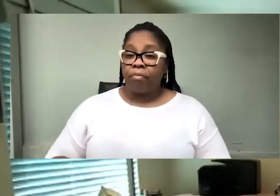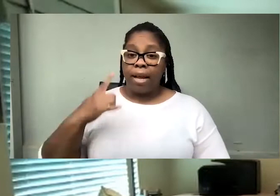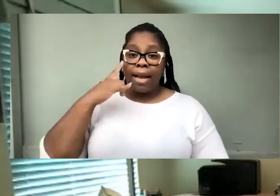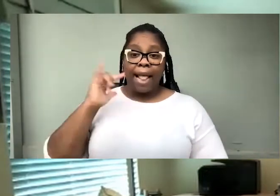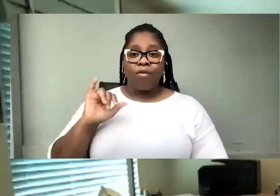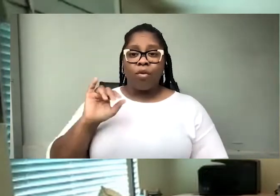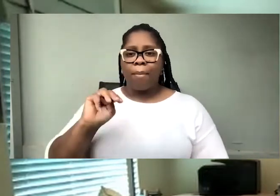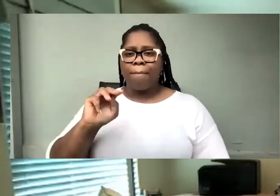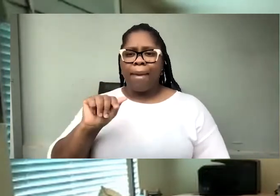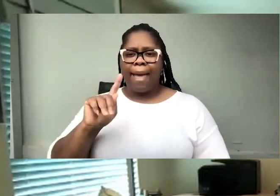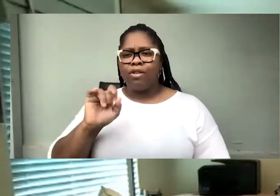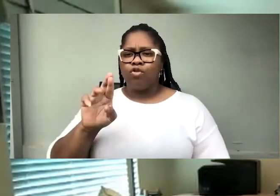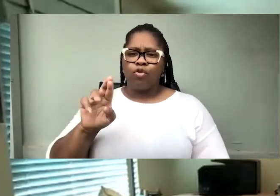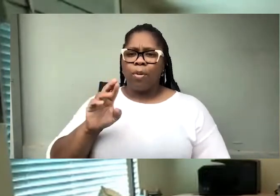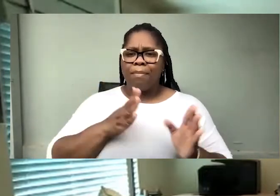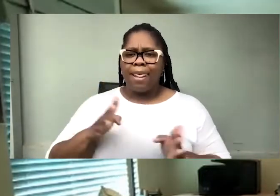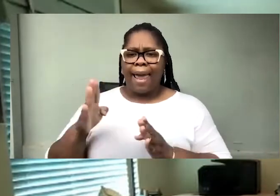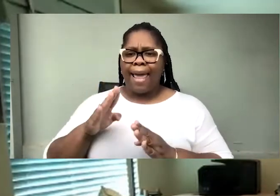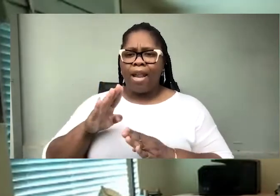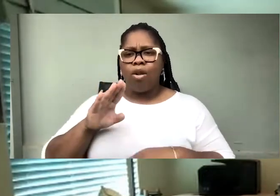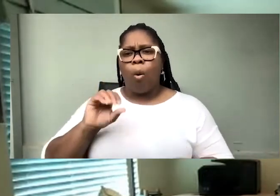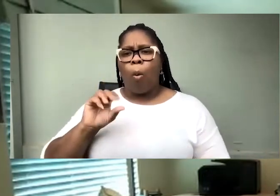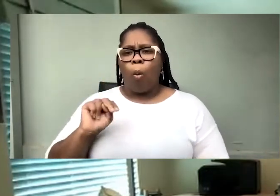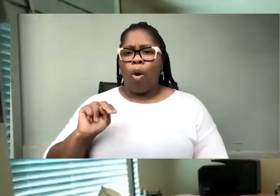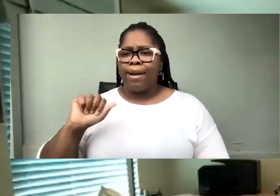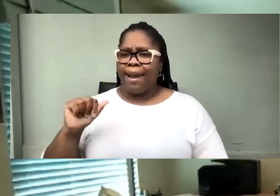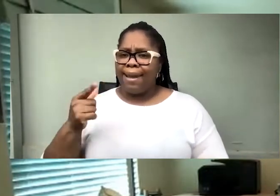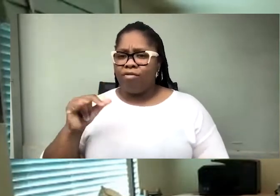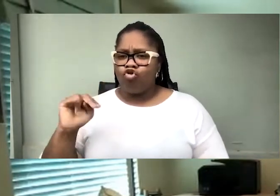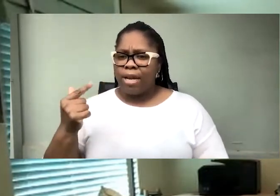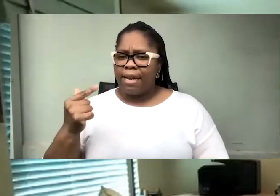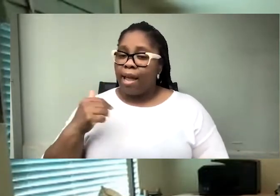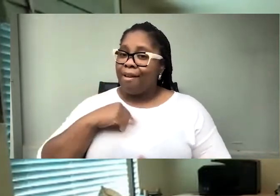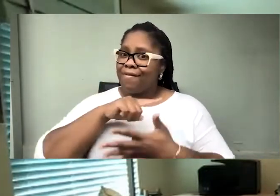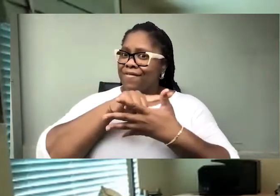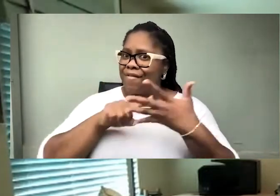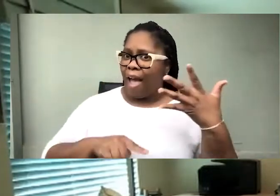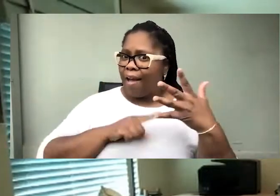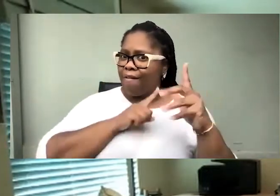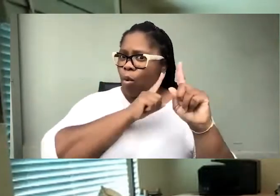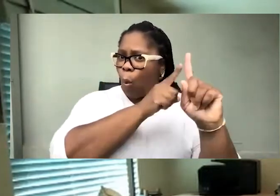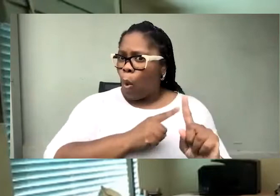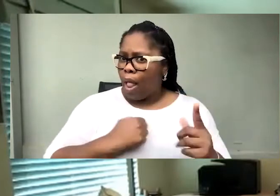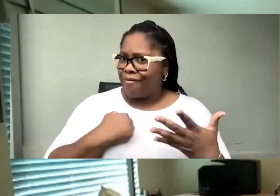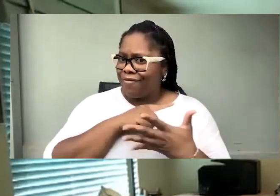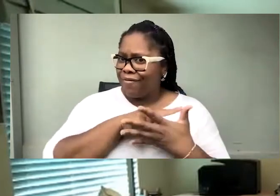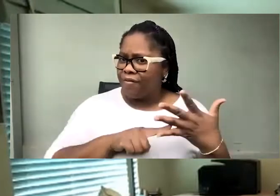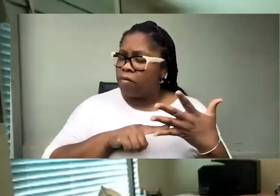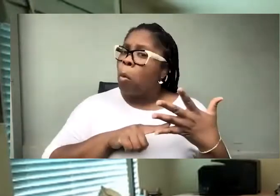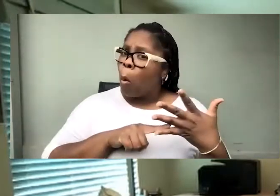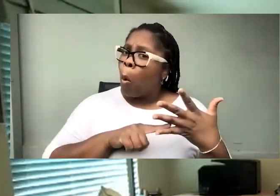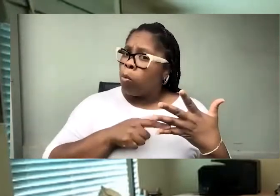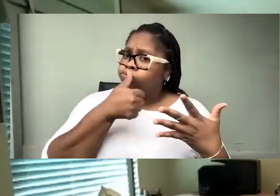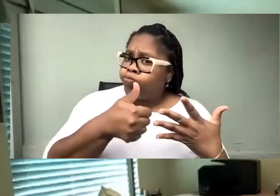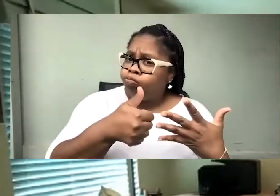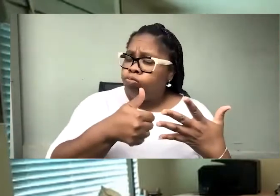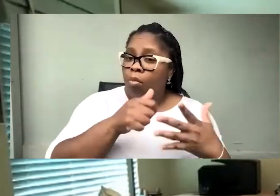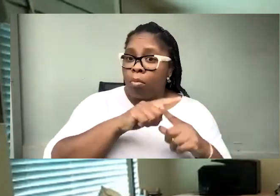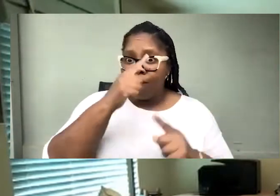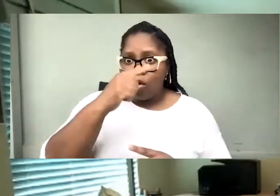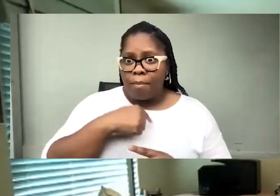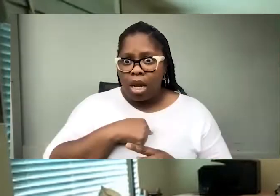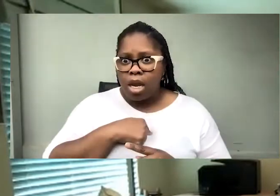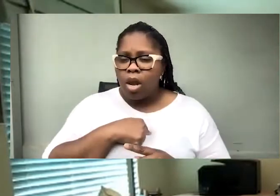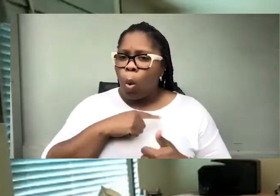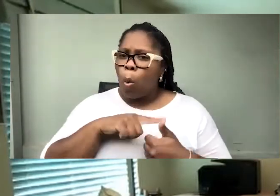has 5 major goals, and they're all fantastic. But the one that jumps out at me is the affordability on aging. I am